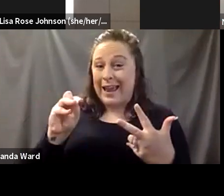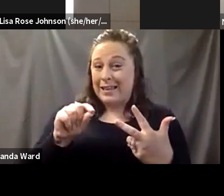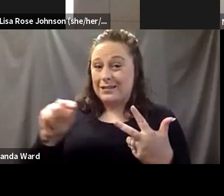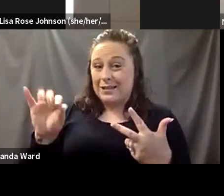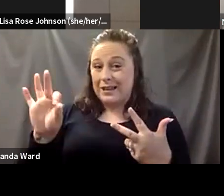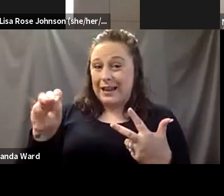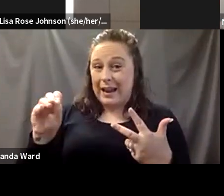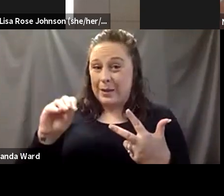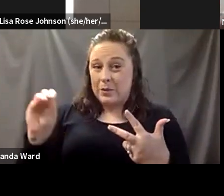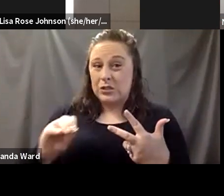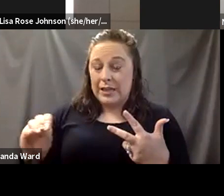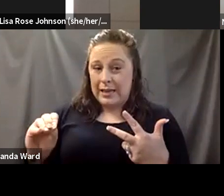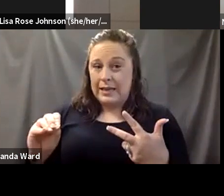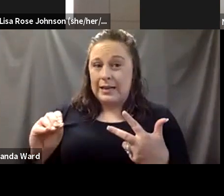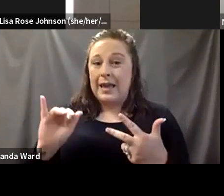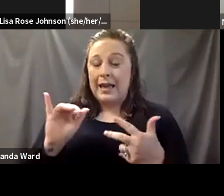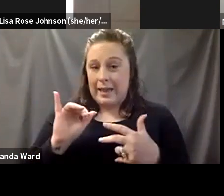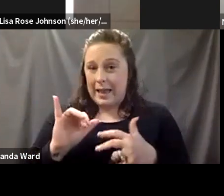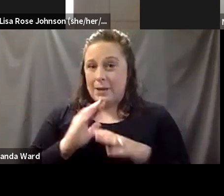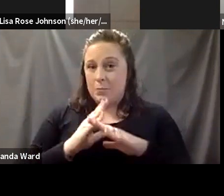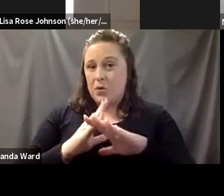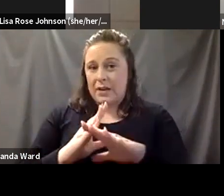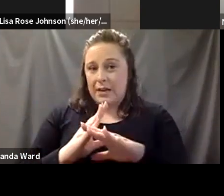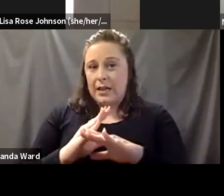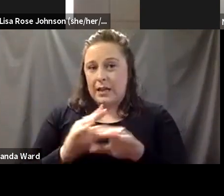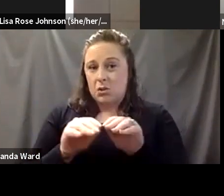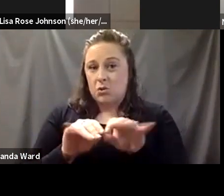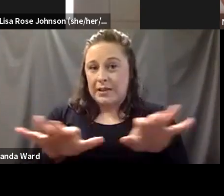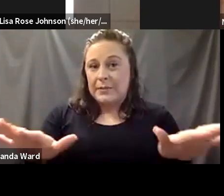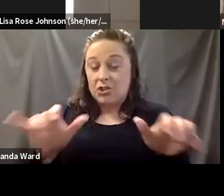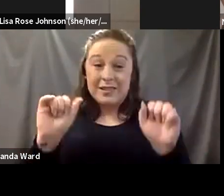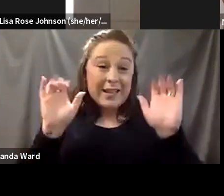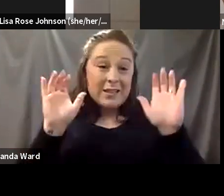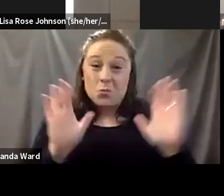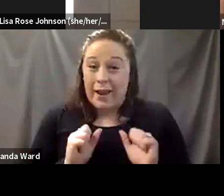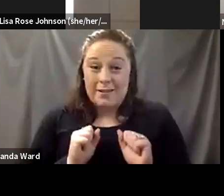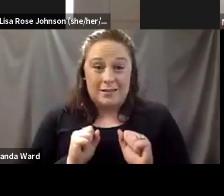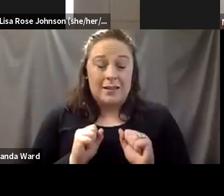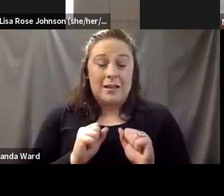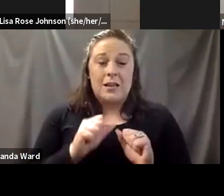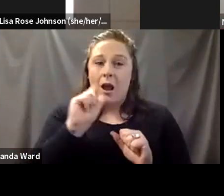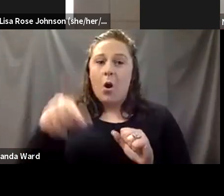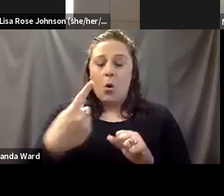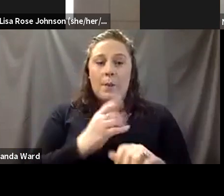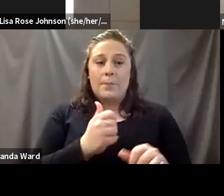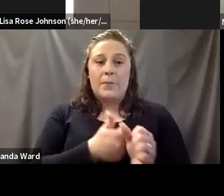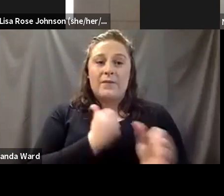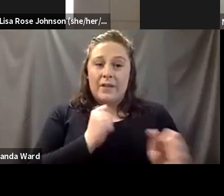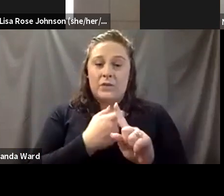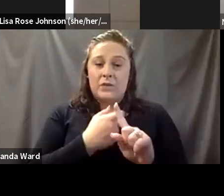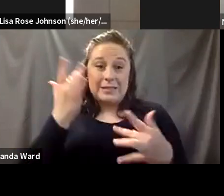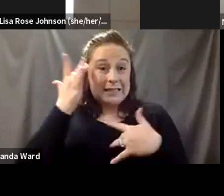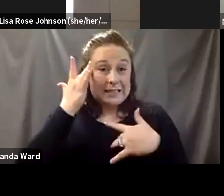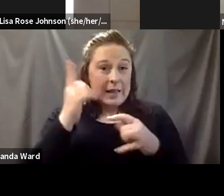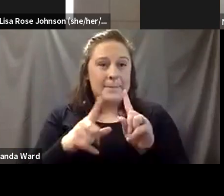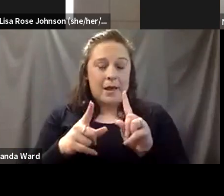90% efficacy at preventing transmission. So that's fantastic. Not only do they keep us from getting sick, they also keep us